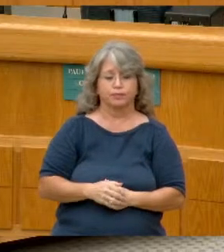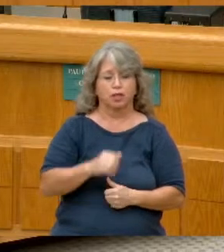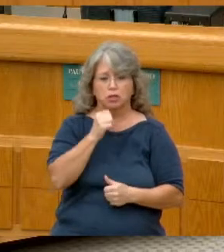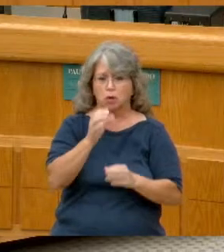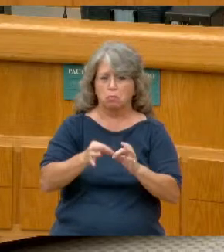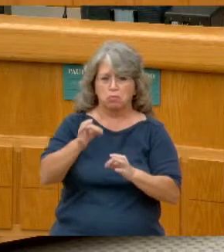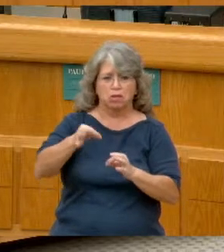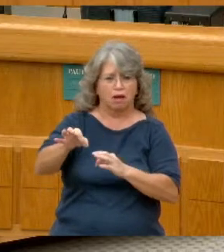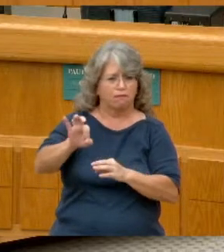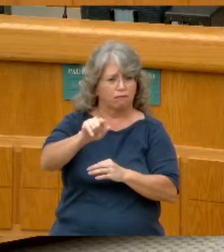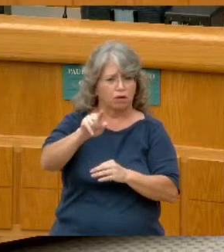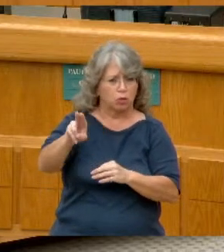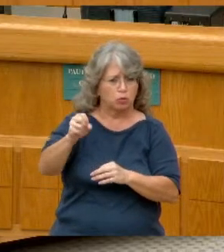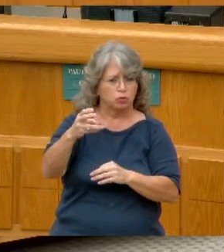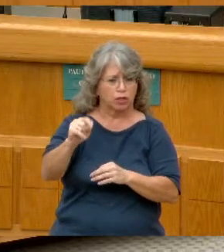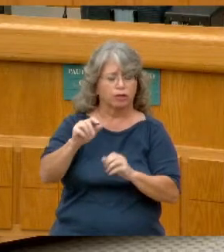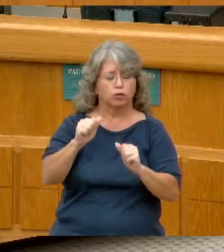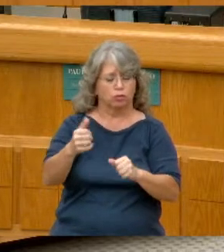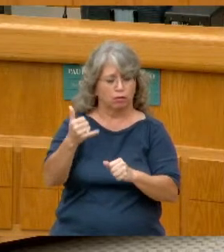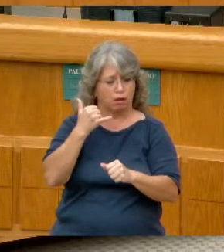District,